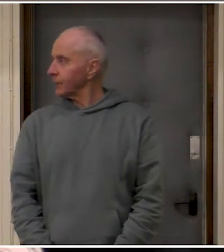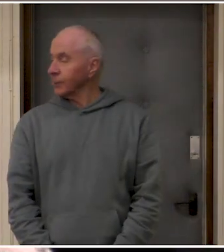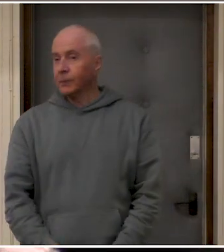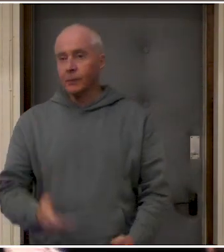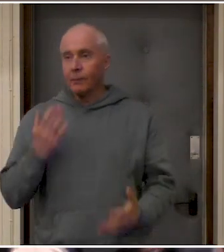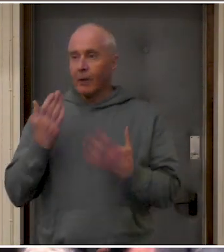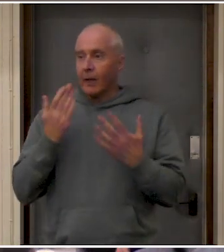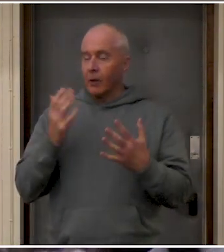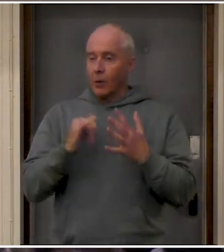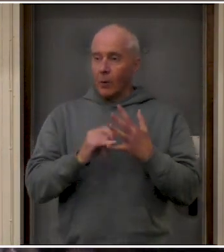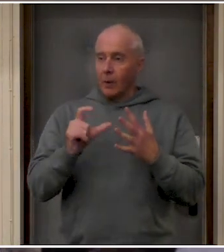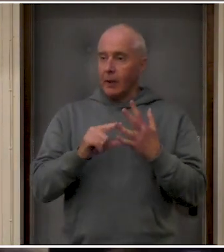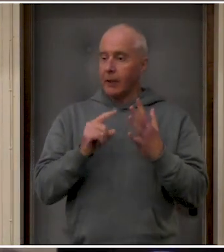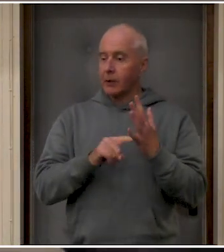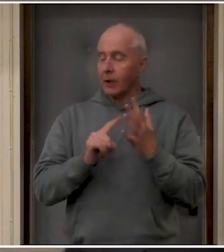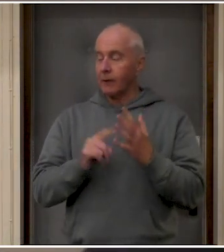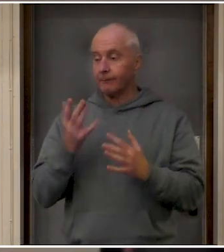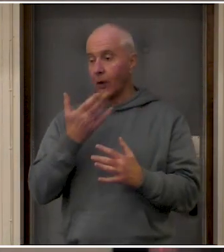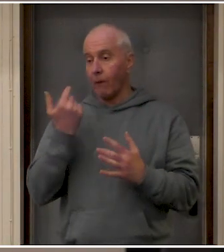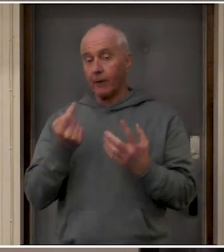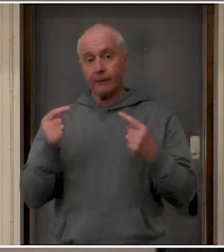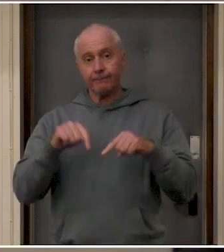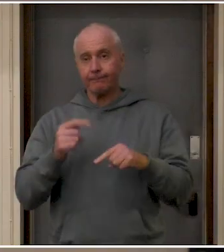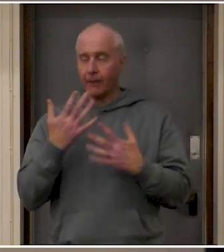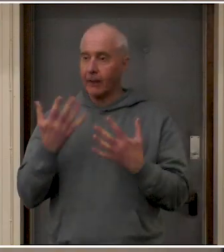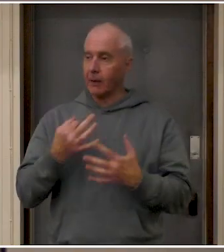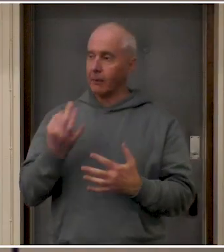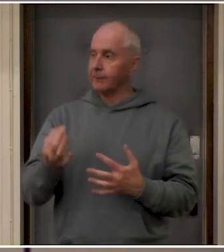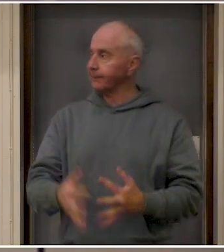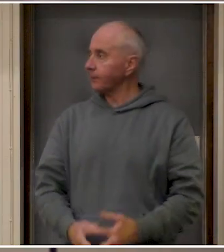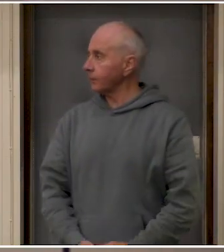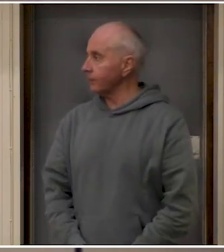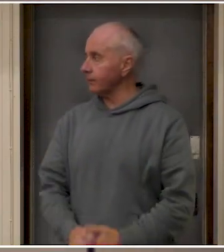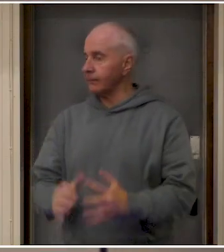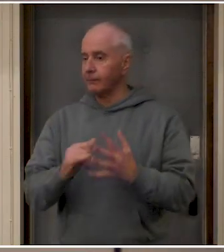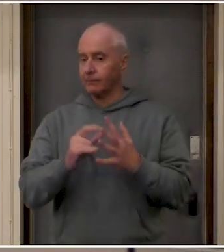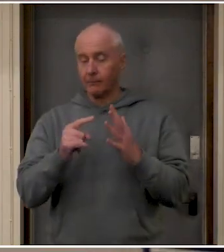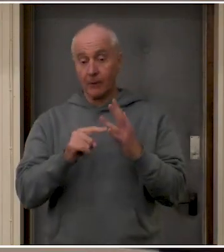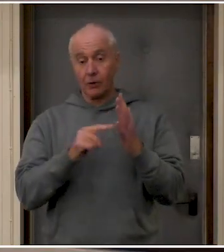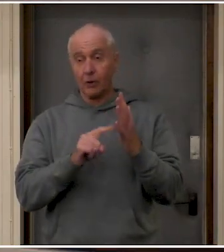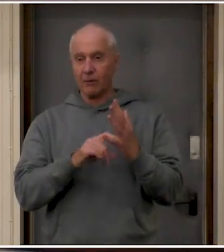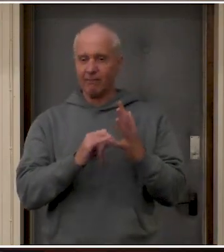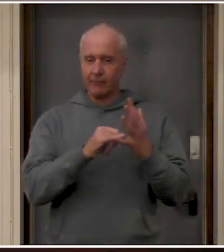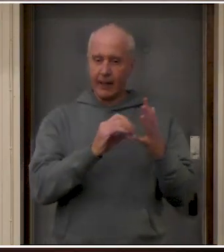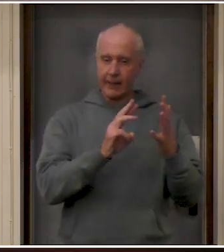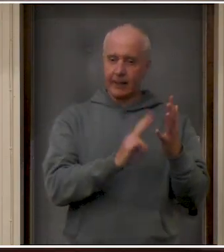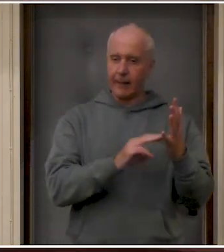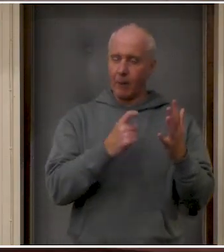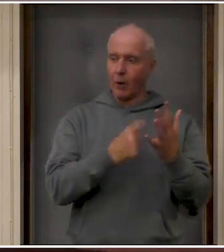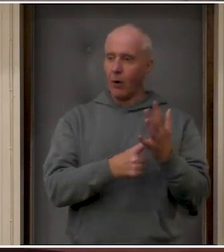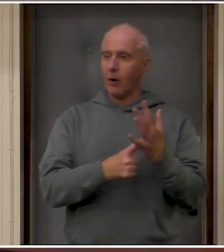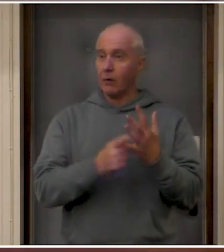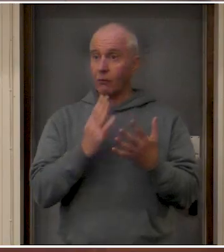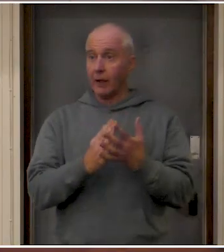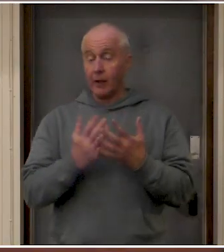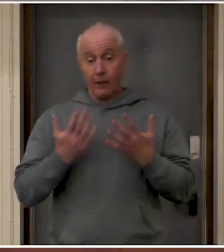Thanks, Scott, and yeah, pleasure to be here. Thanks for the invite. So, as Scott said, you know, SMRs particularly are